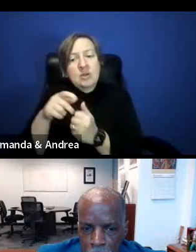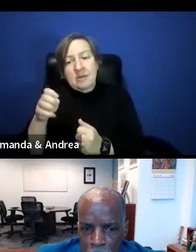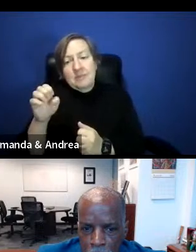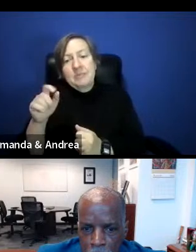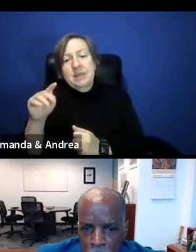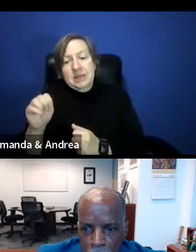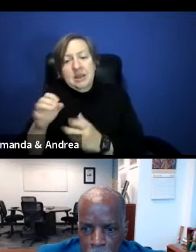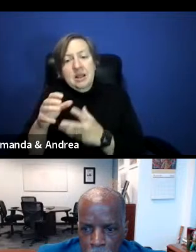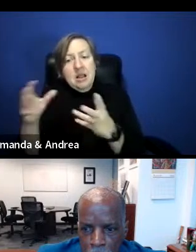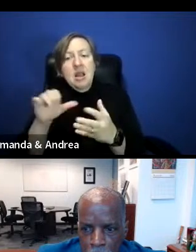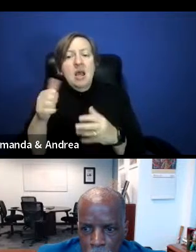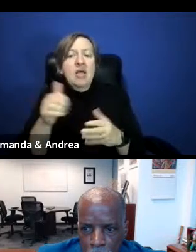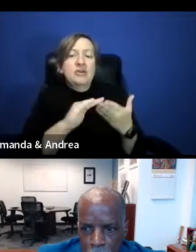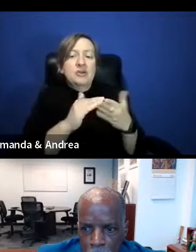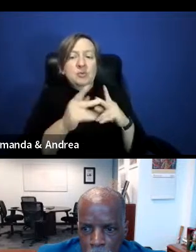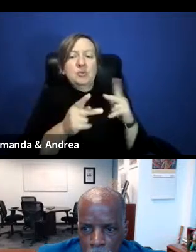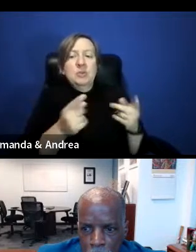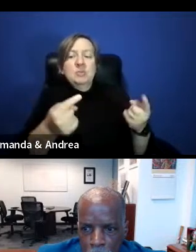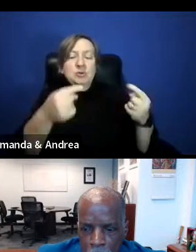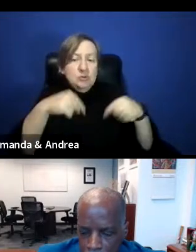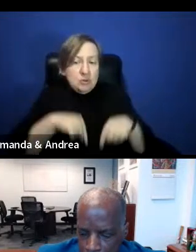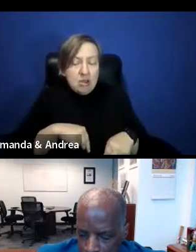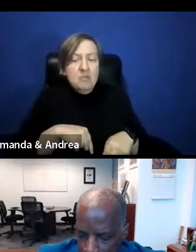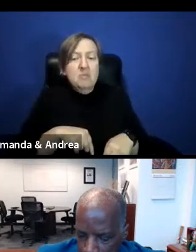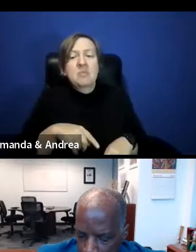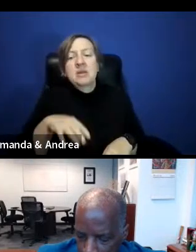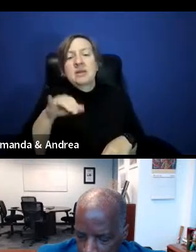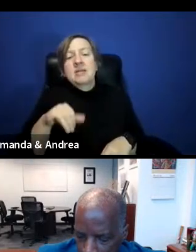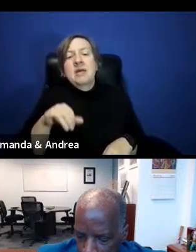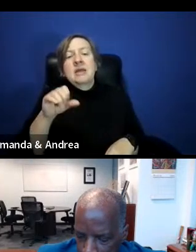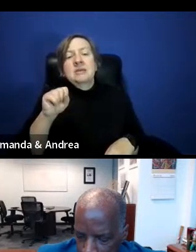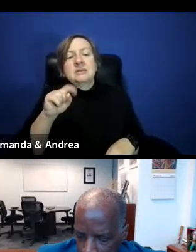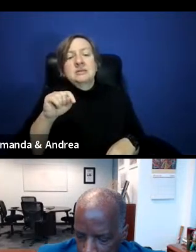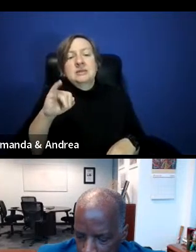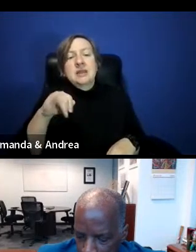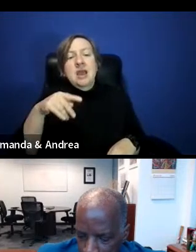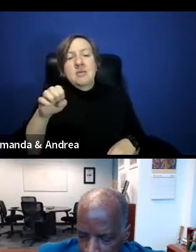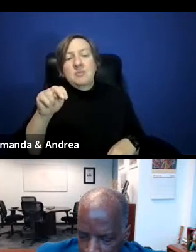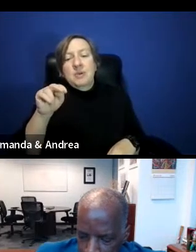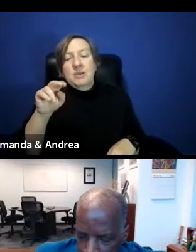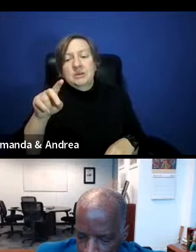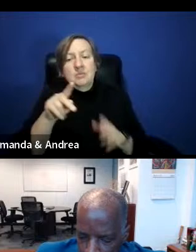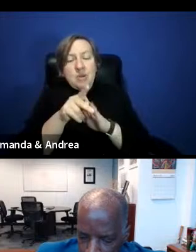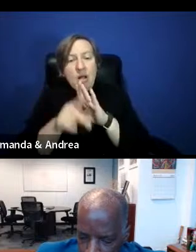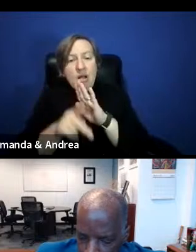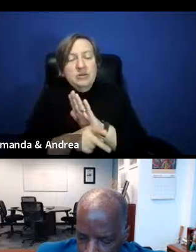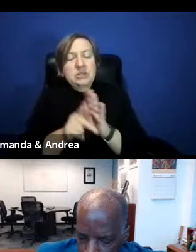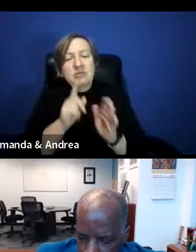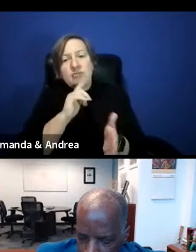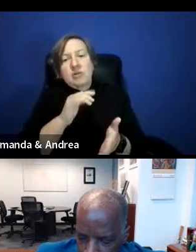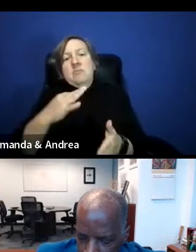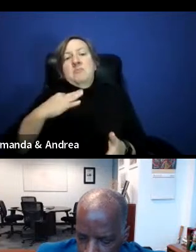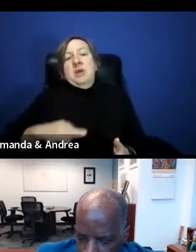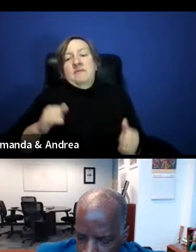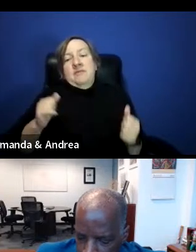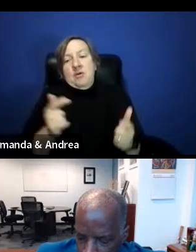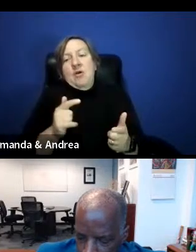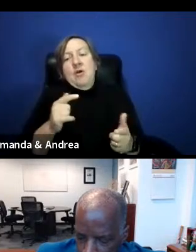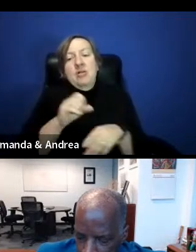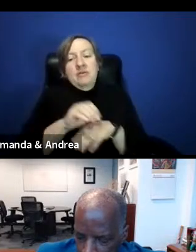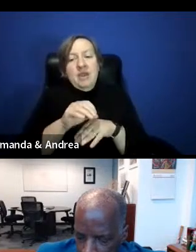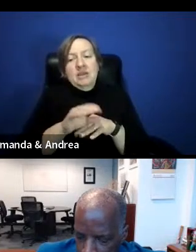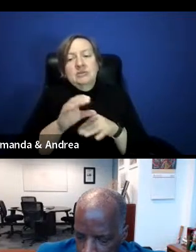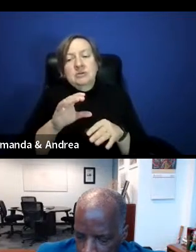community members to come out. So again, I think that stipend policy has really benefited all of our advisory committees, not just